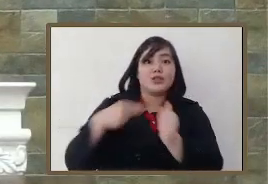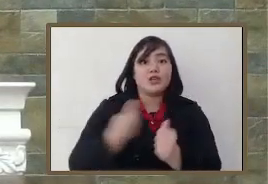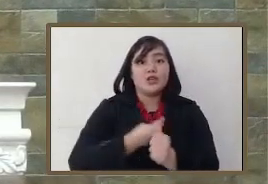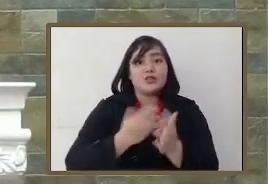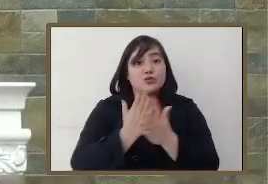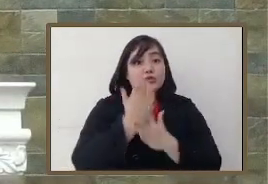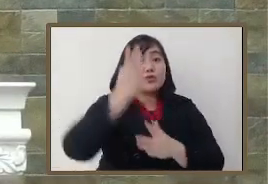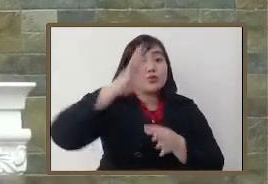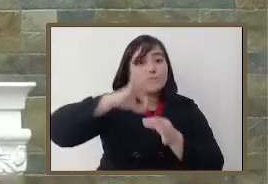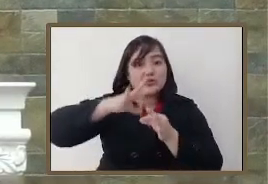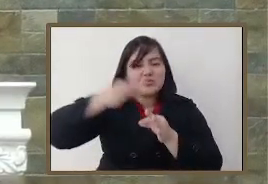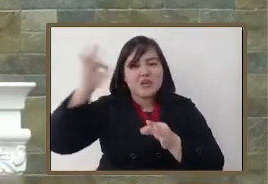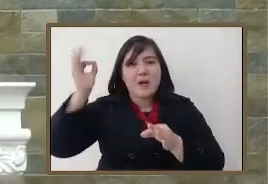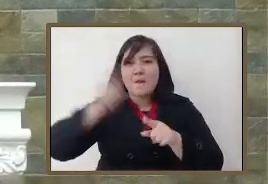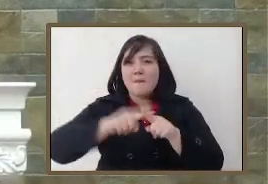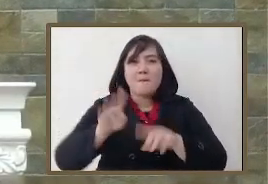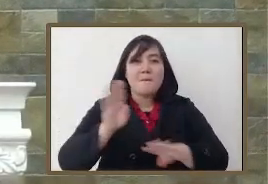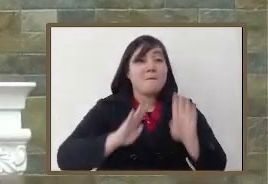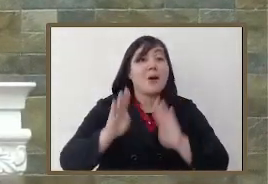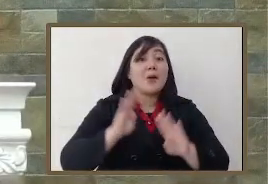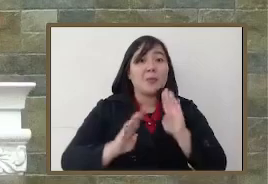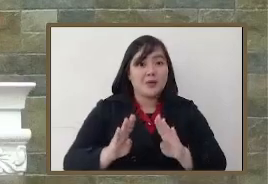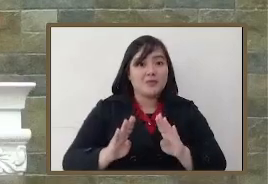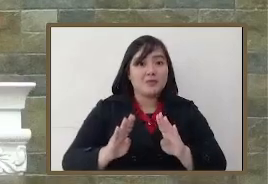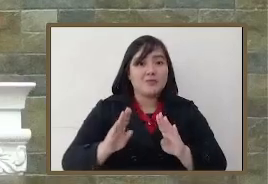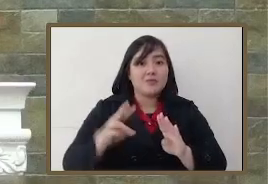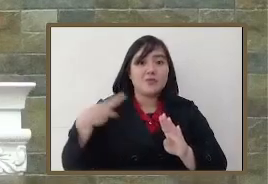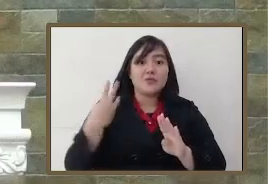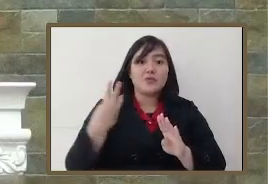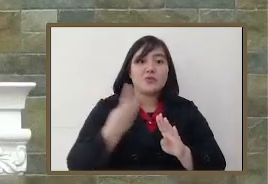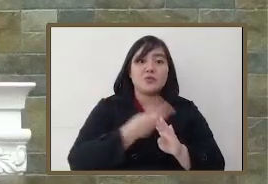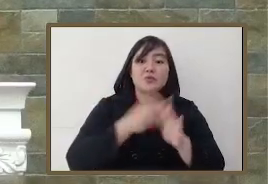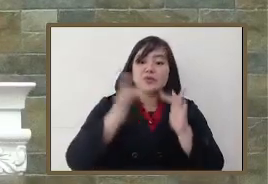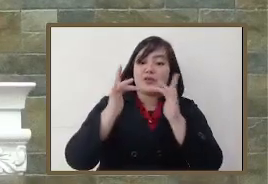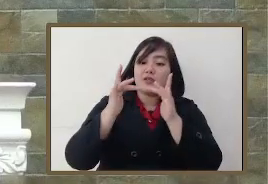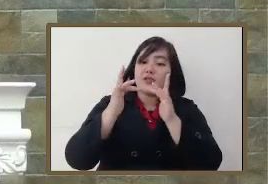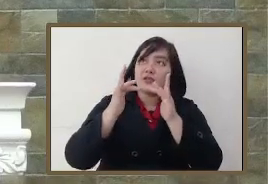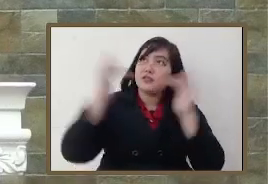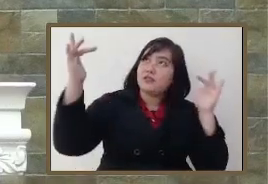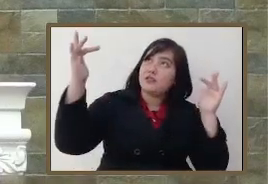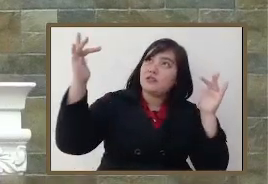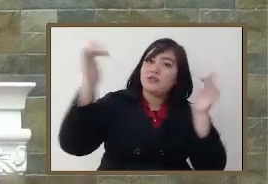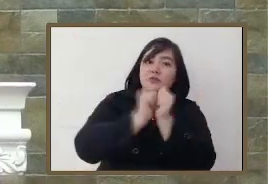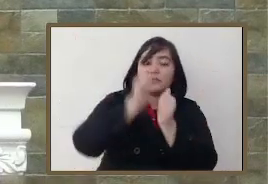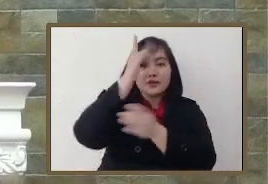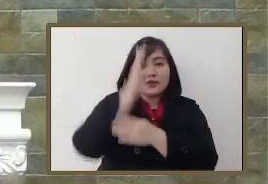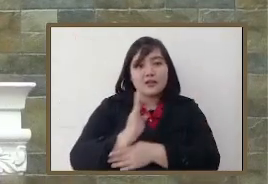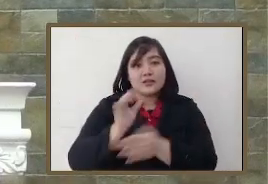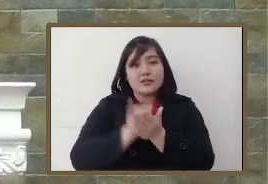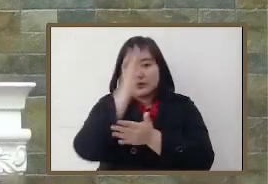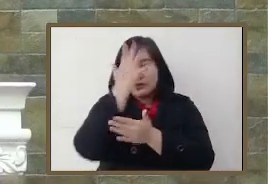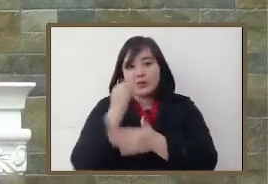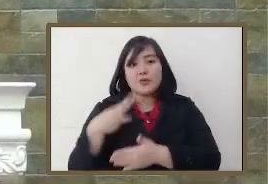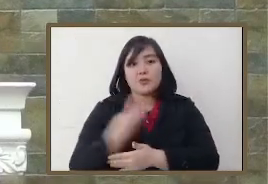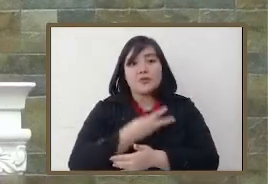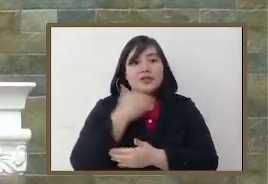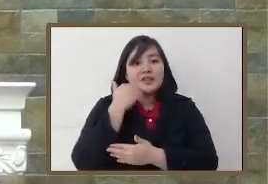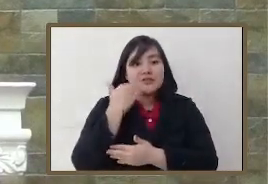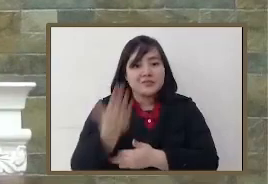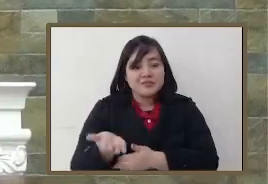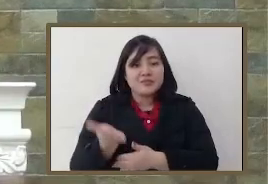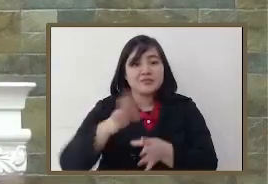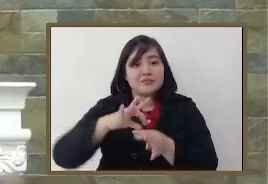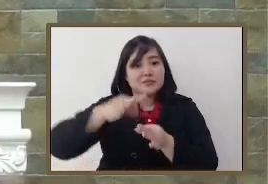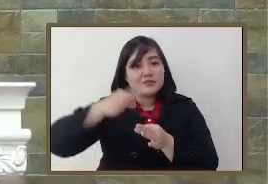na wala ang connection natin sa Diyos. Kaya nga po, we are dead spiritually. Okay?